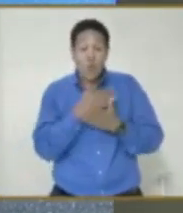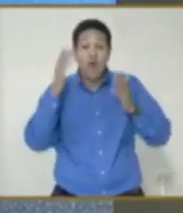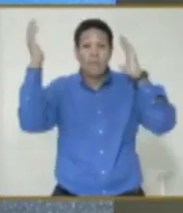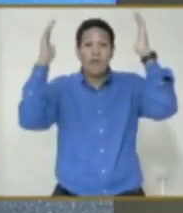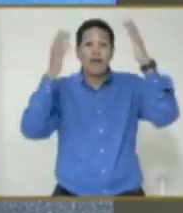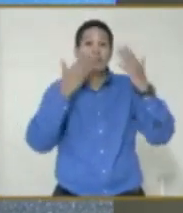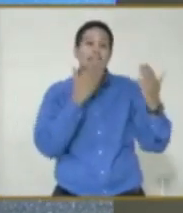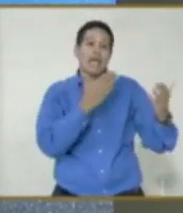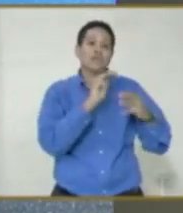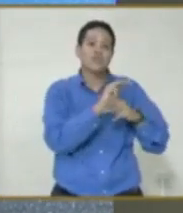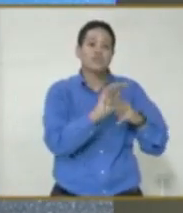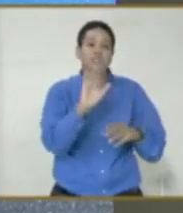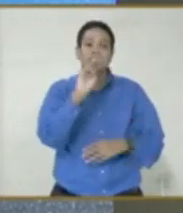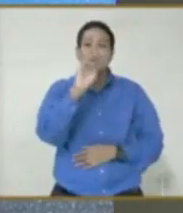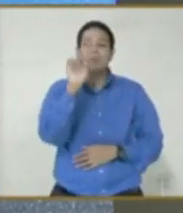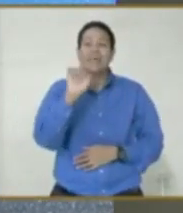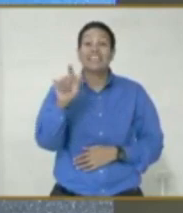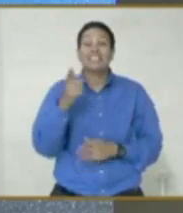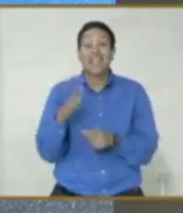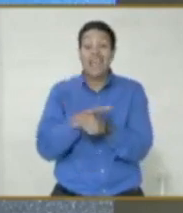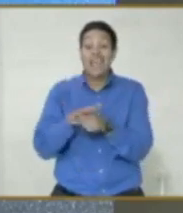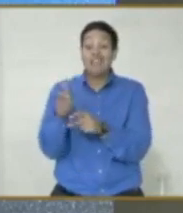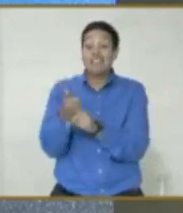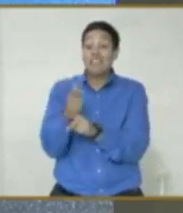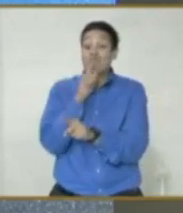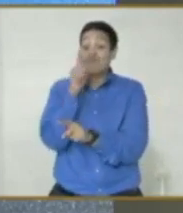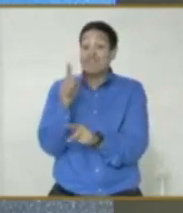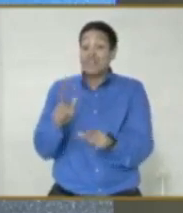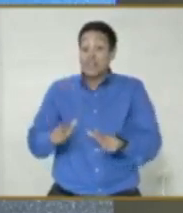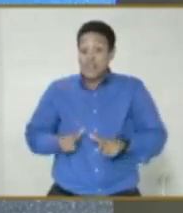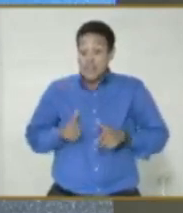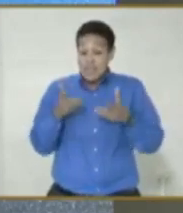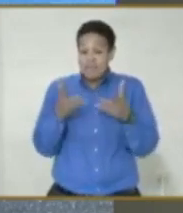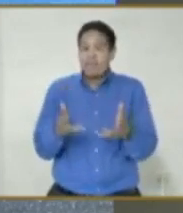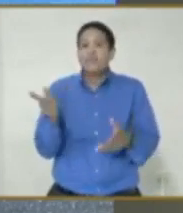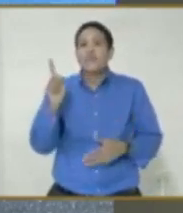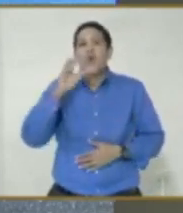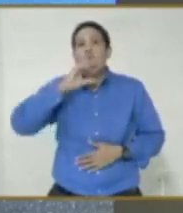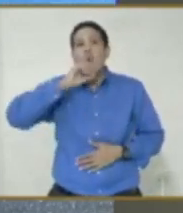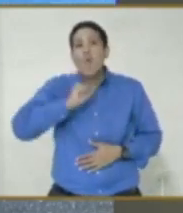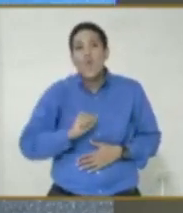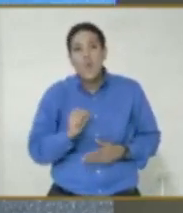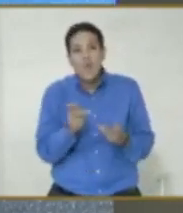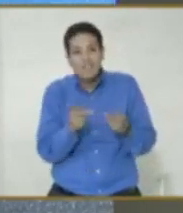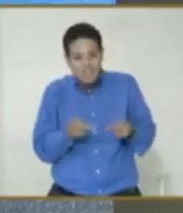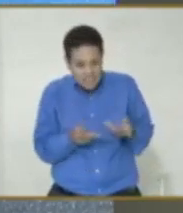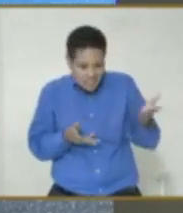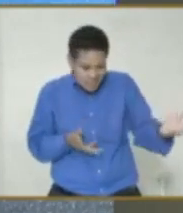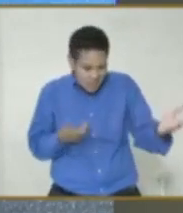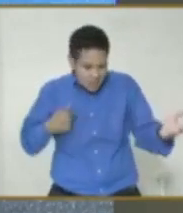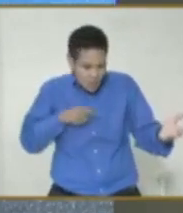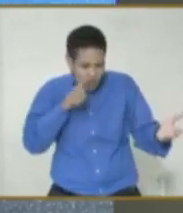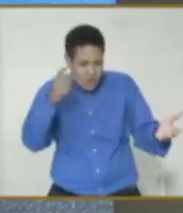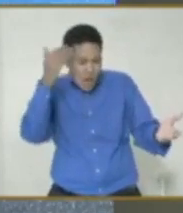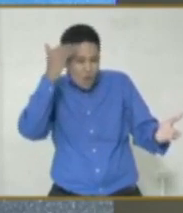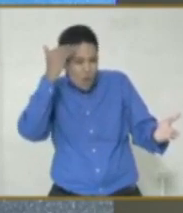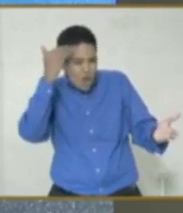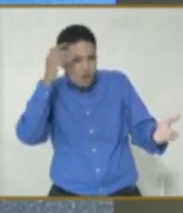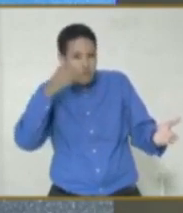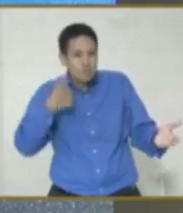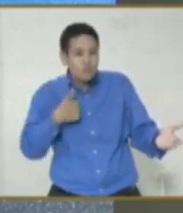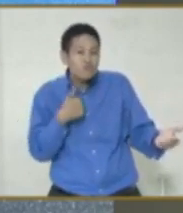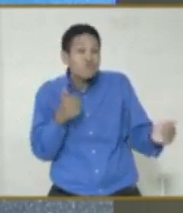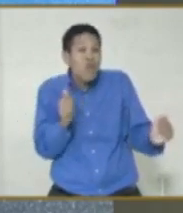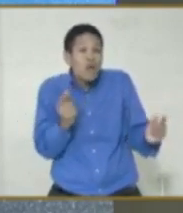but the area he actually occupies is where the old facility was. So we are aware that we have tried to